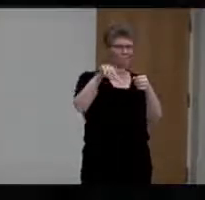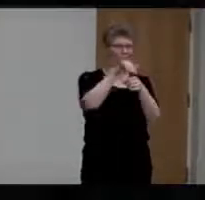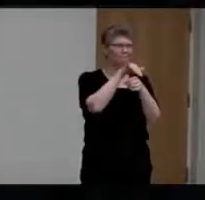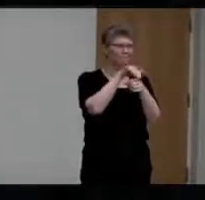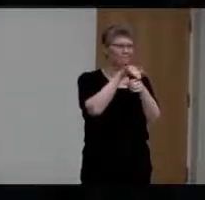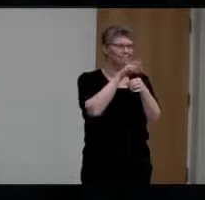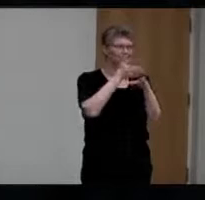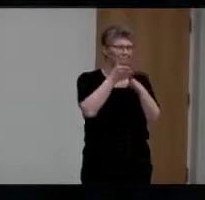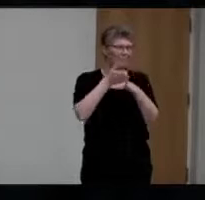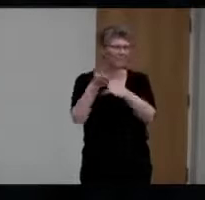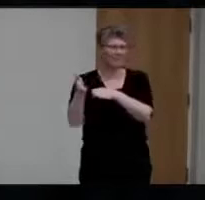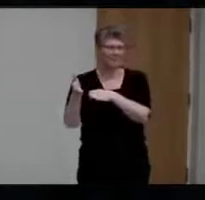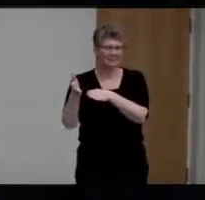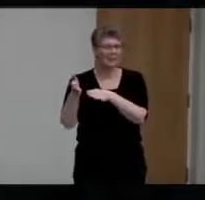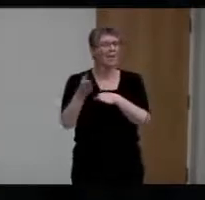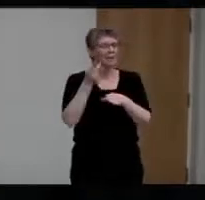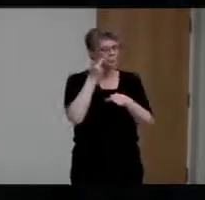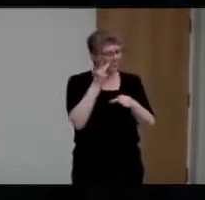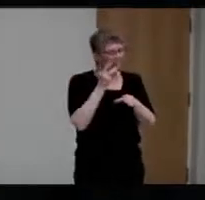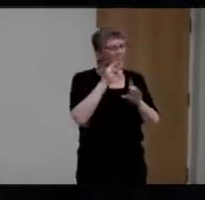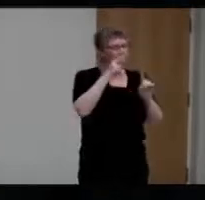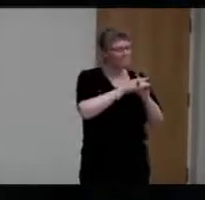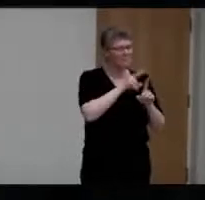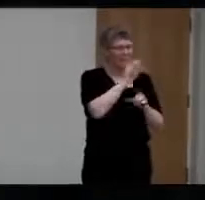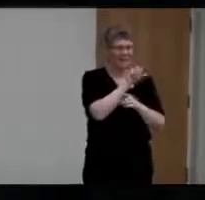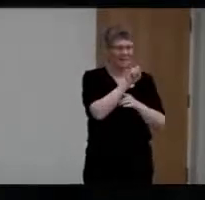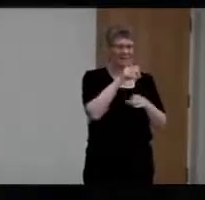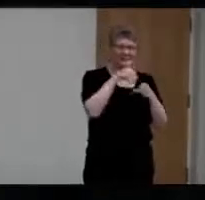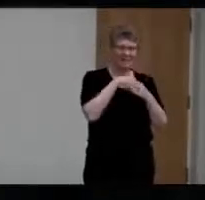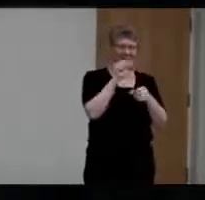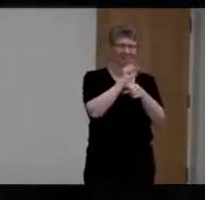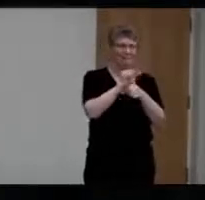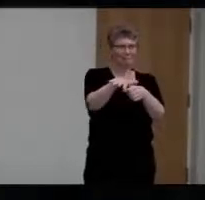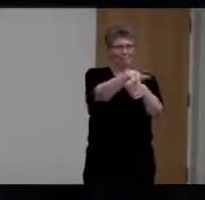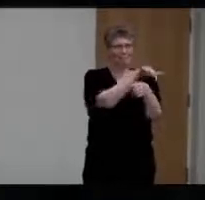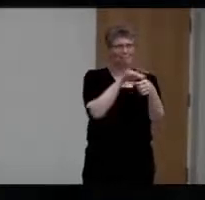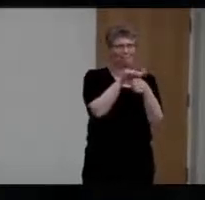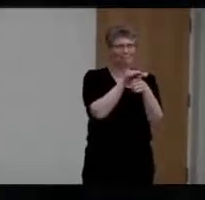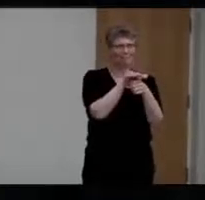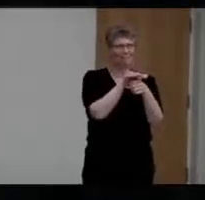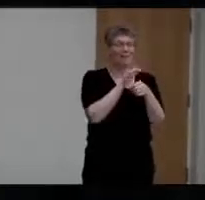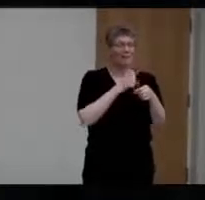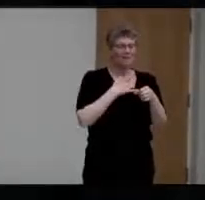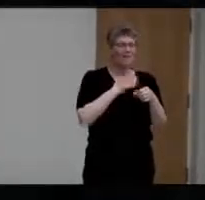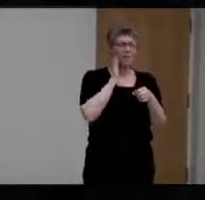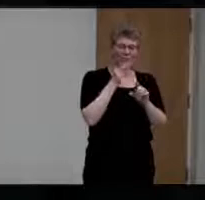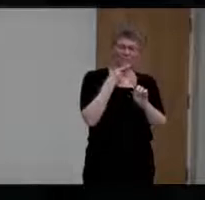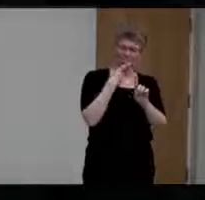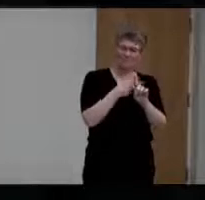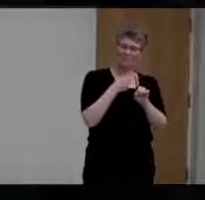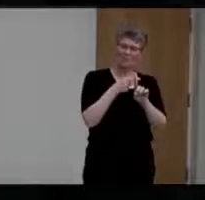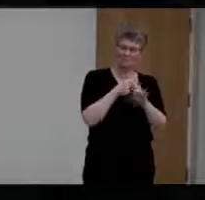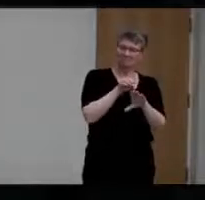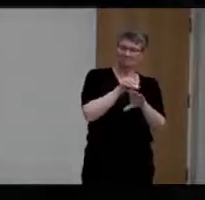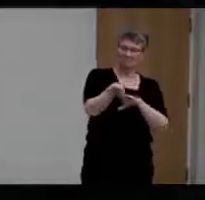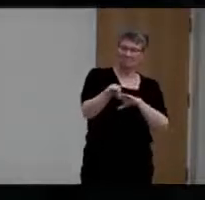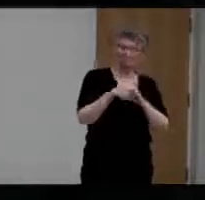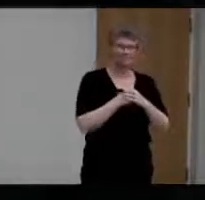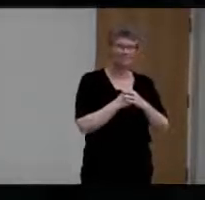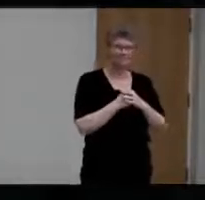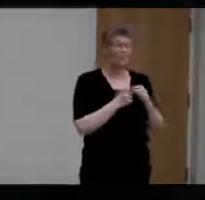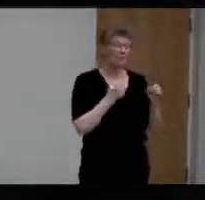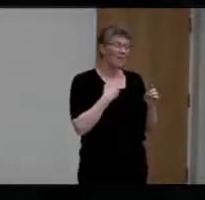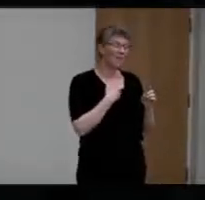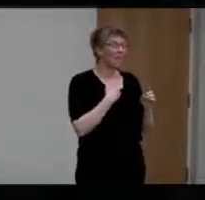seeing transformations. And I think it's also a key site where we can see positive development. So you have spectacular examples of failures,